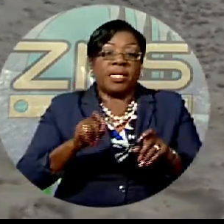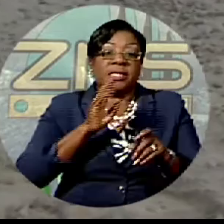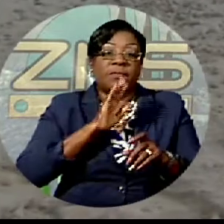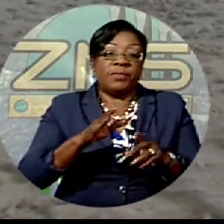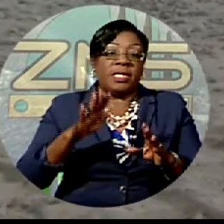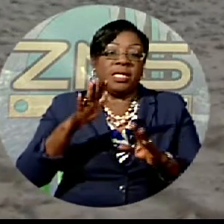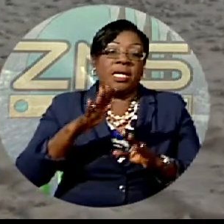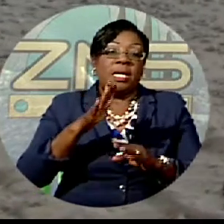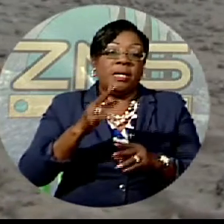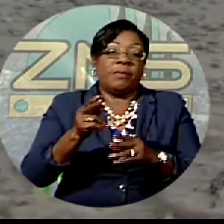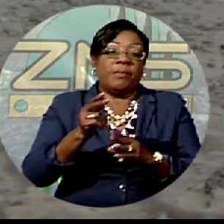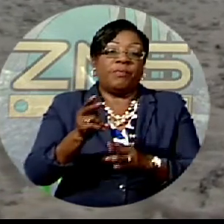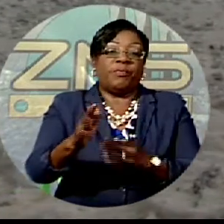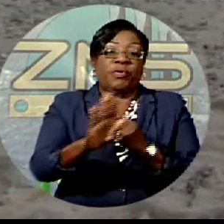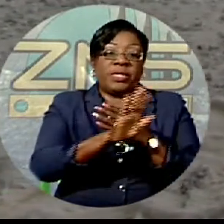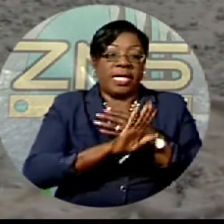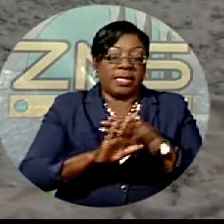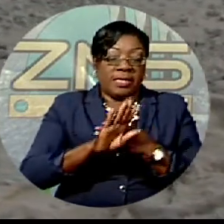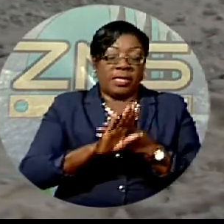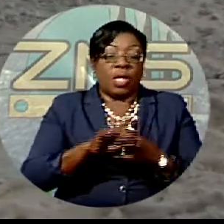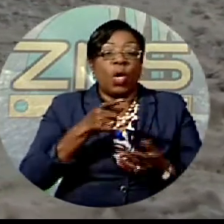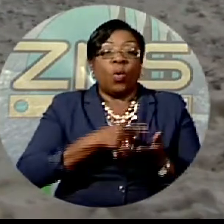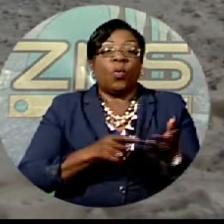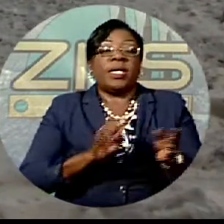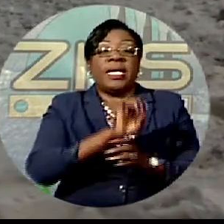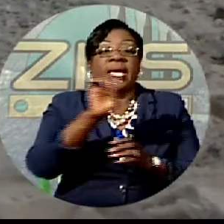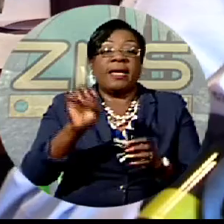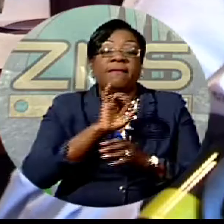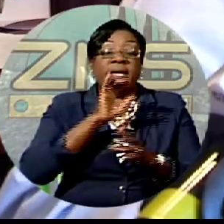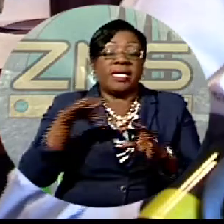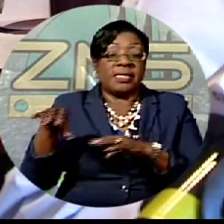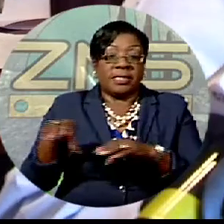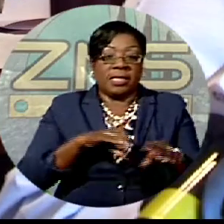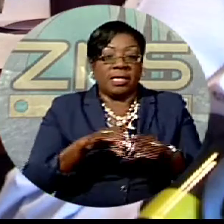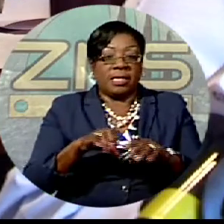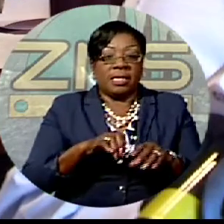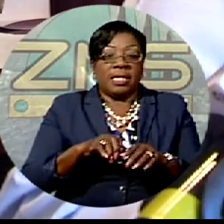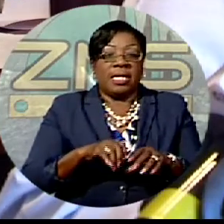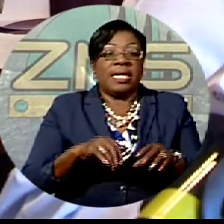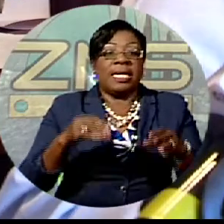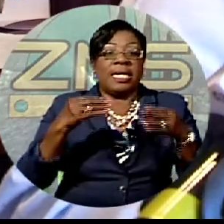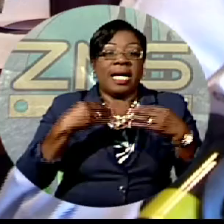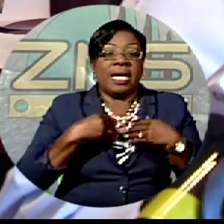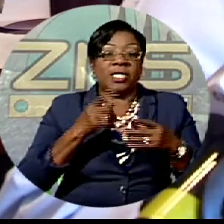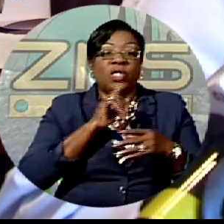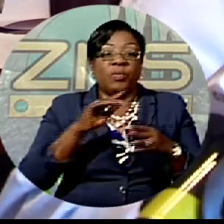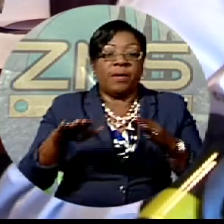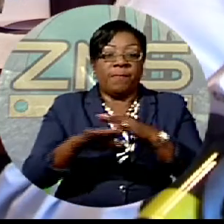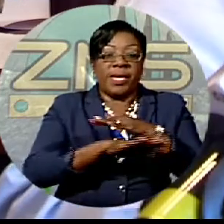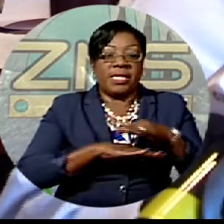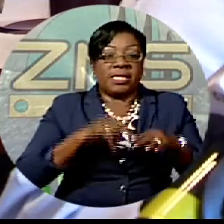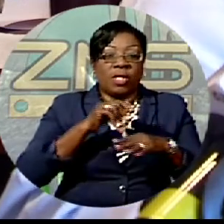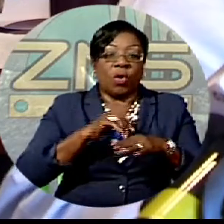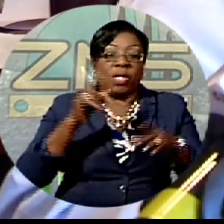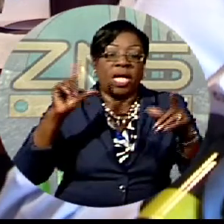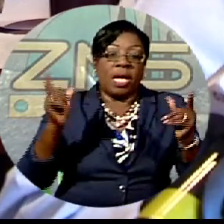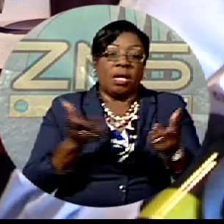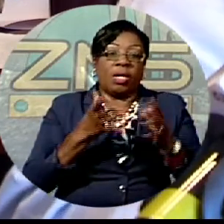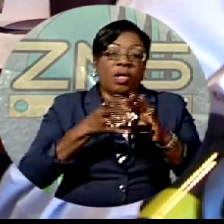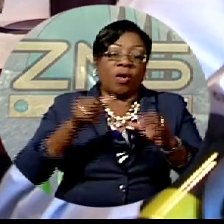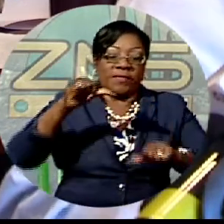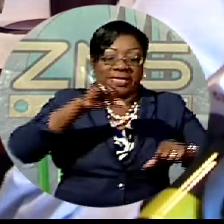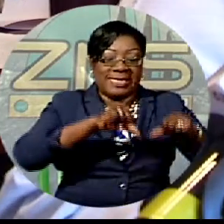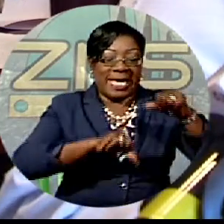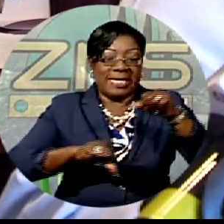priority. Whatever is done, it is my view that it has to be based on in-depth